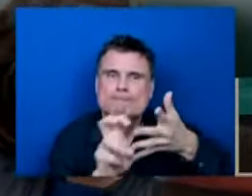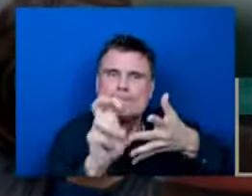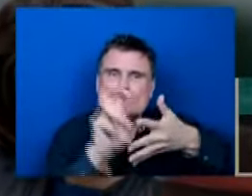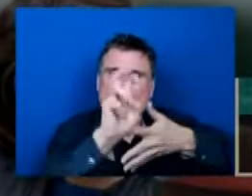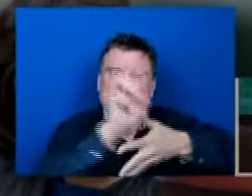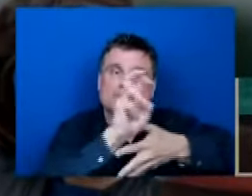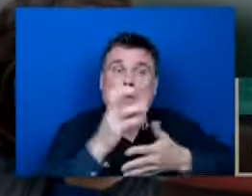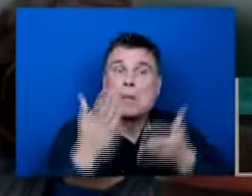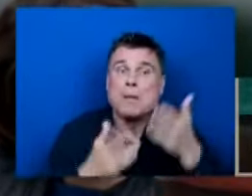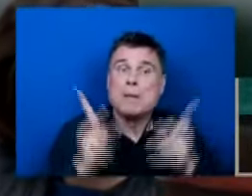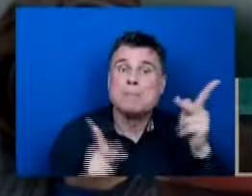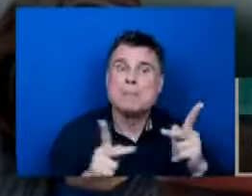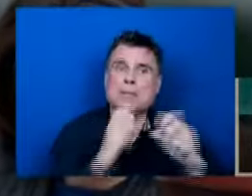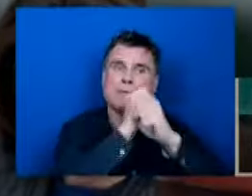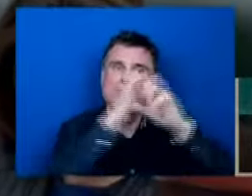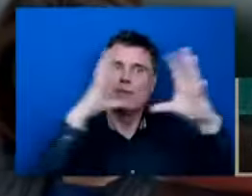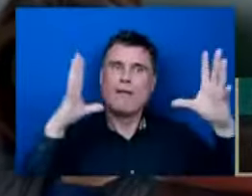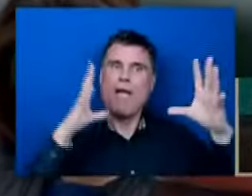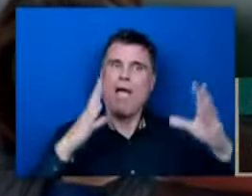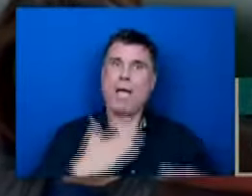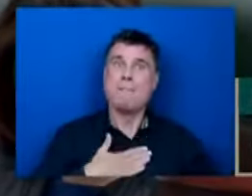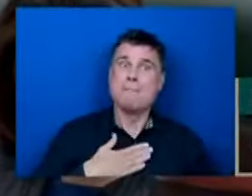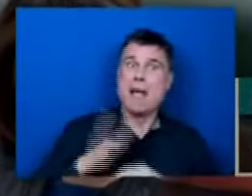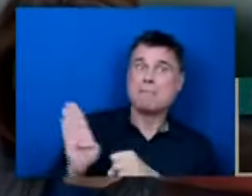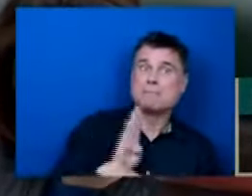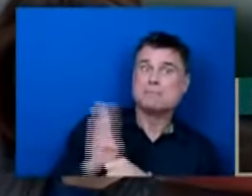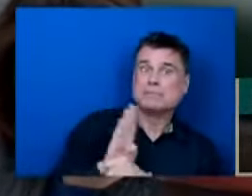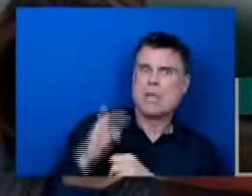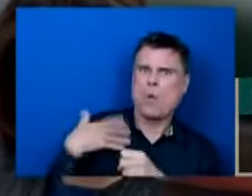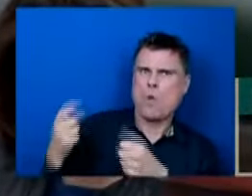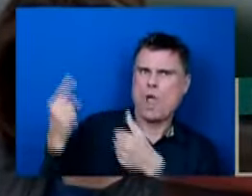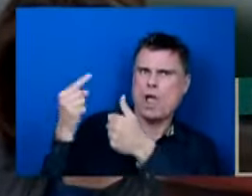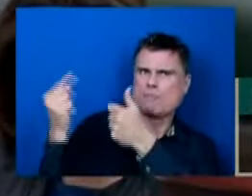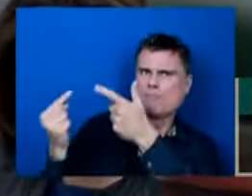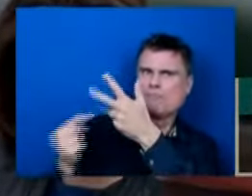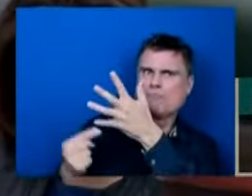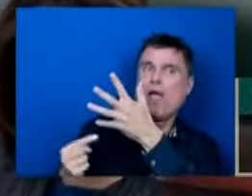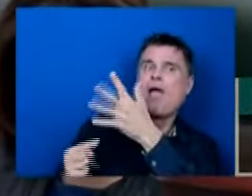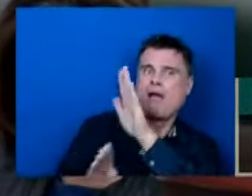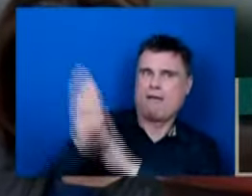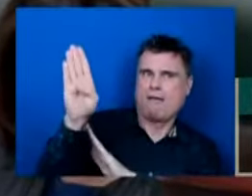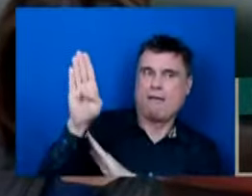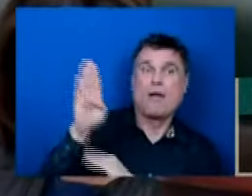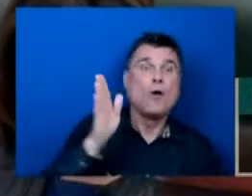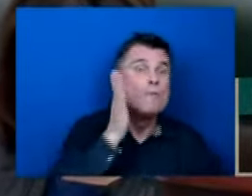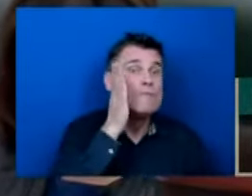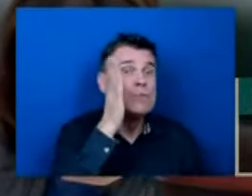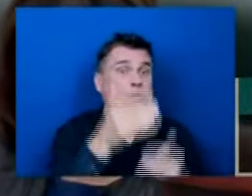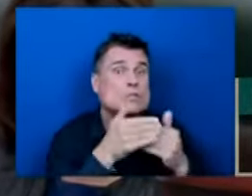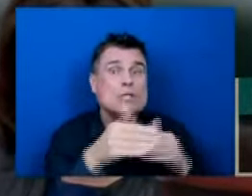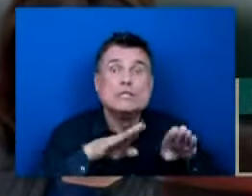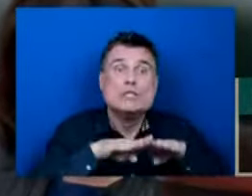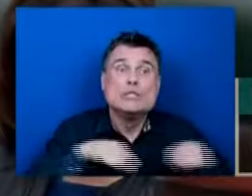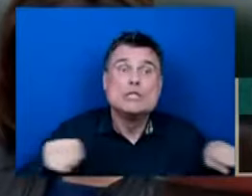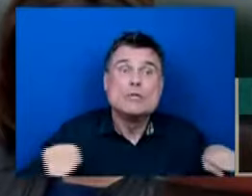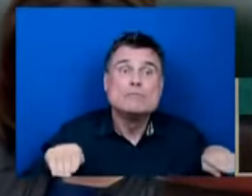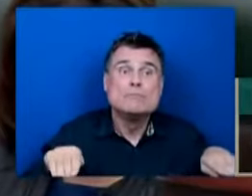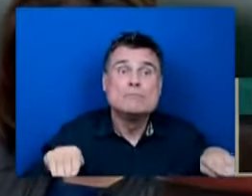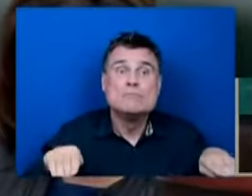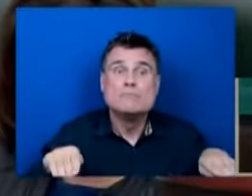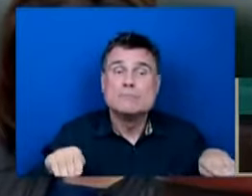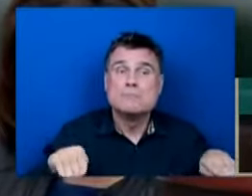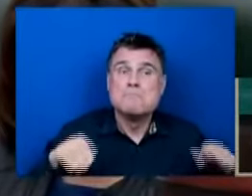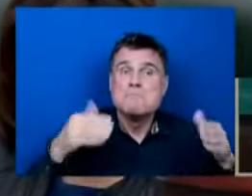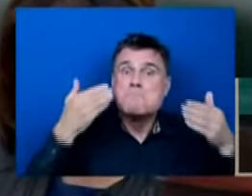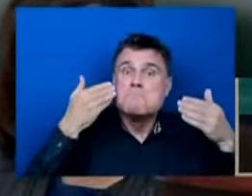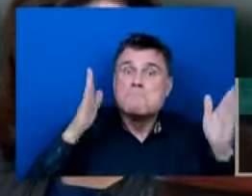is for future generations who may never know the choices we made today, so they have greater opportunities tomorrow.